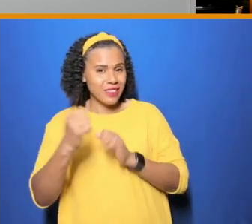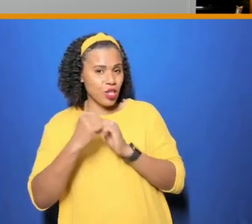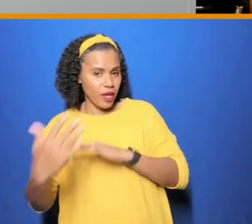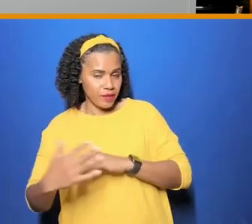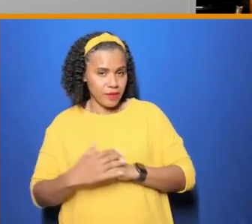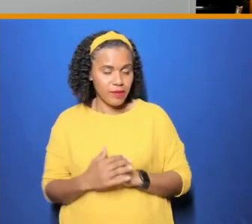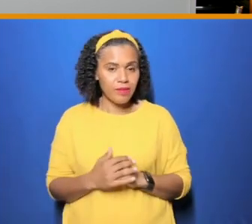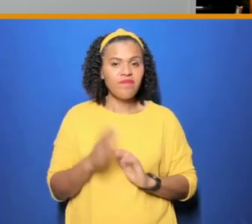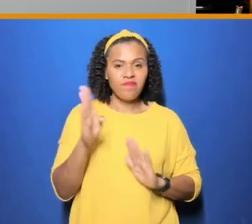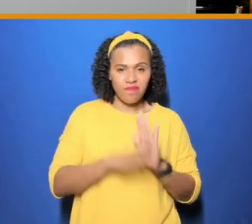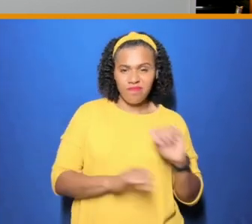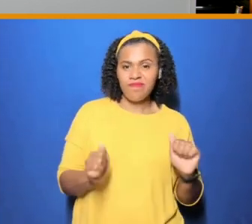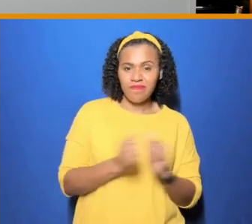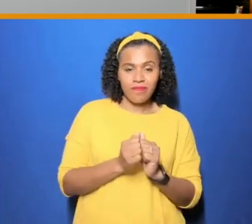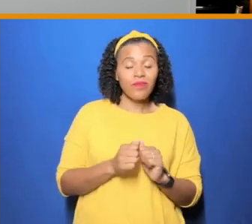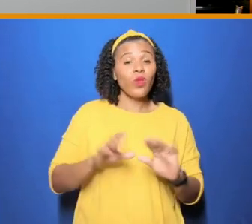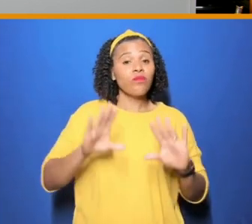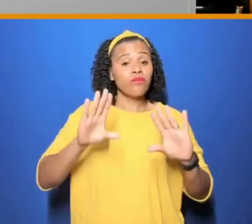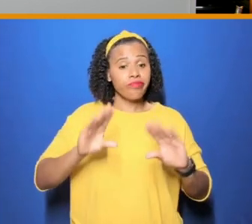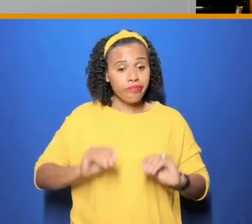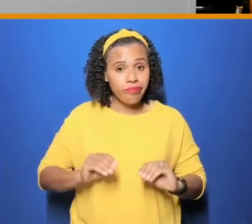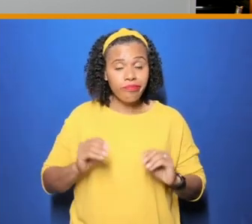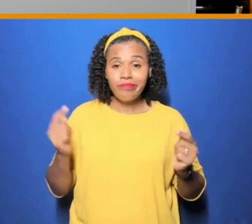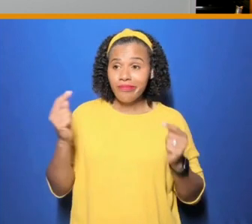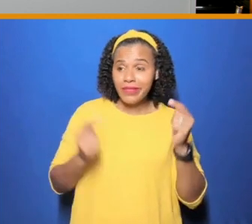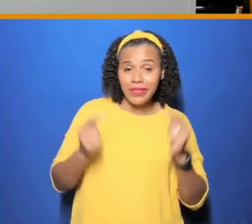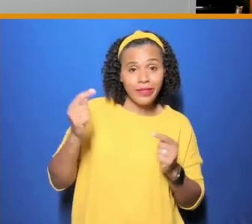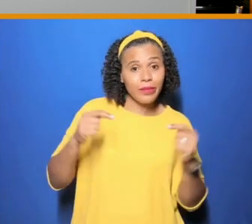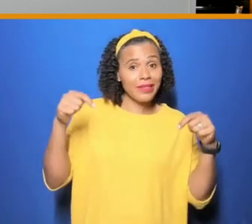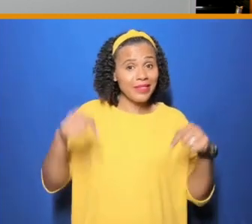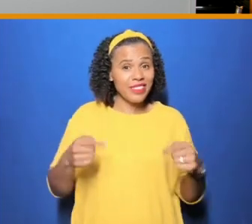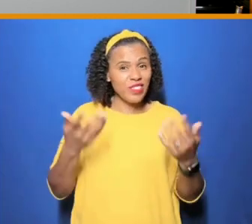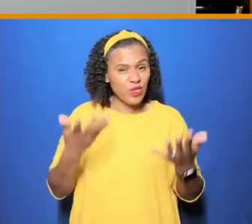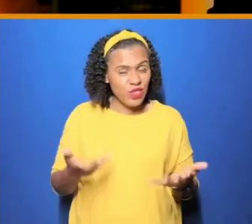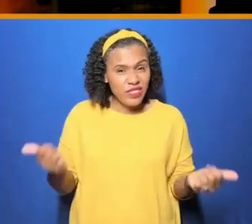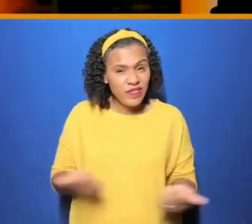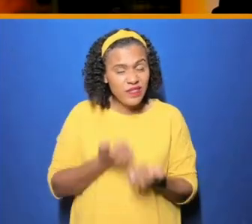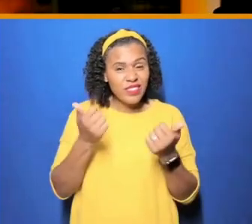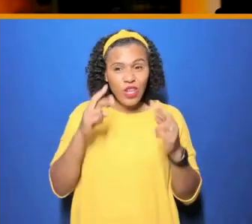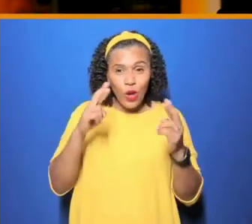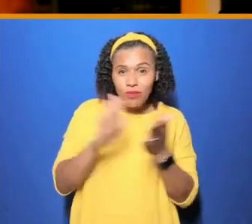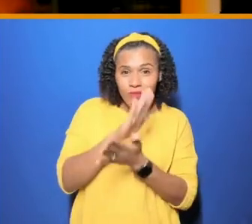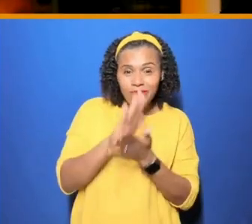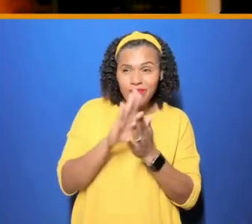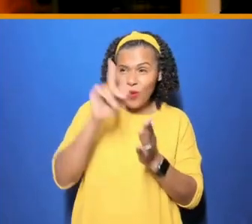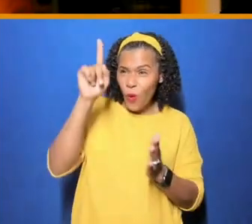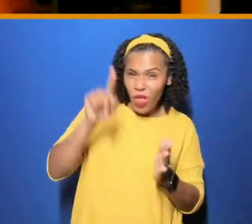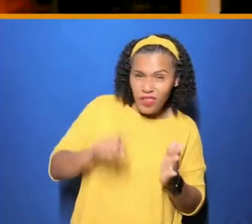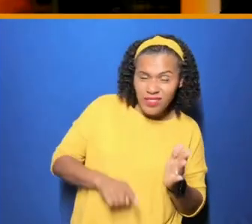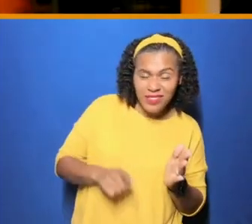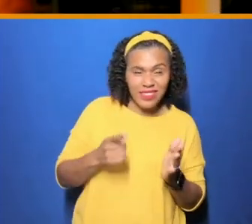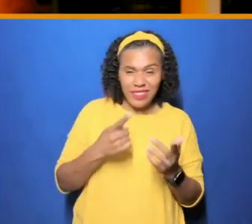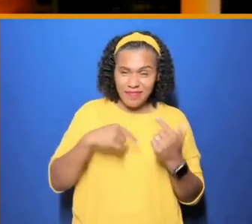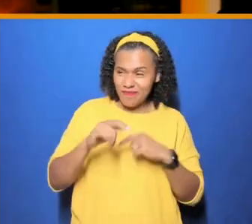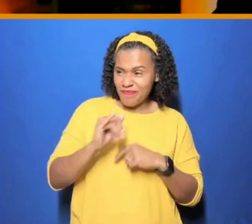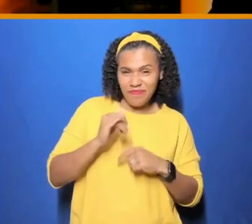So that concludes the debates in the auditorium for today. So I hope you've had a lovely time. We certainly have. And we'll see you